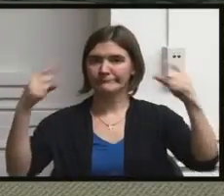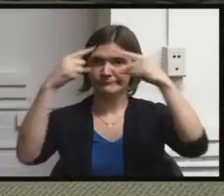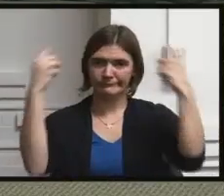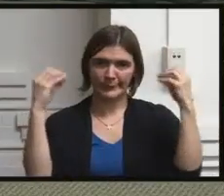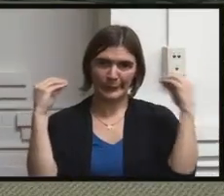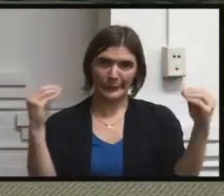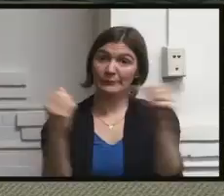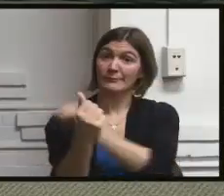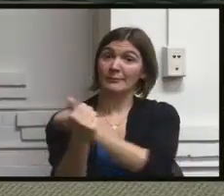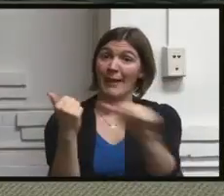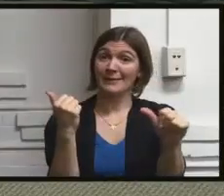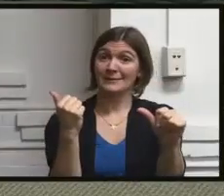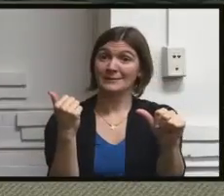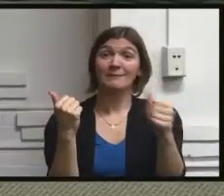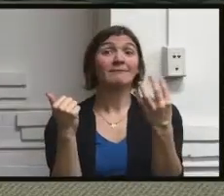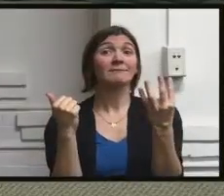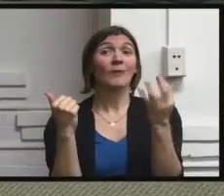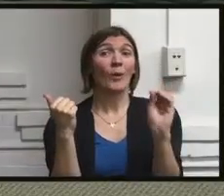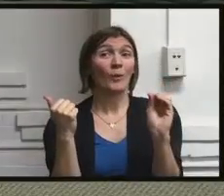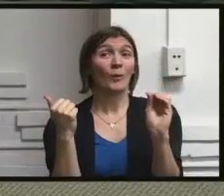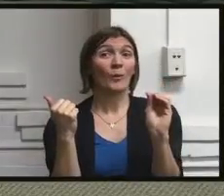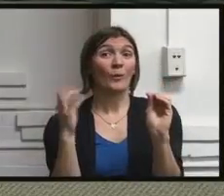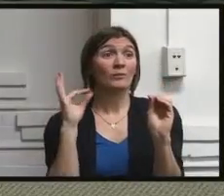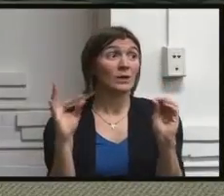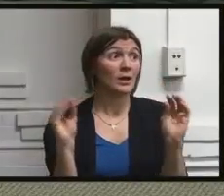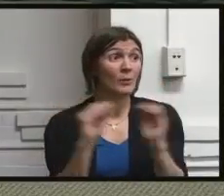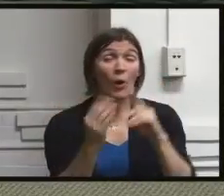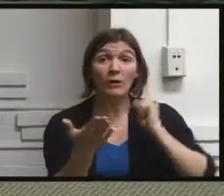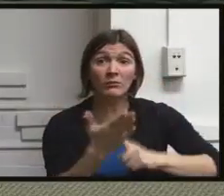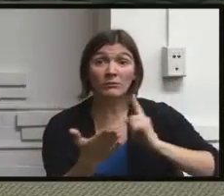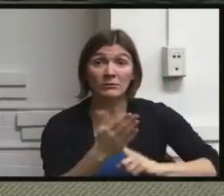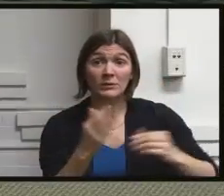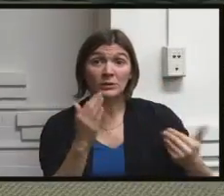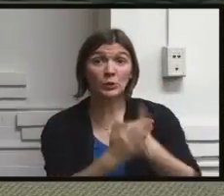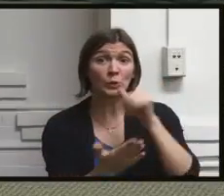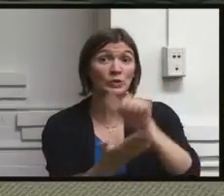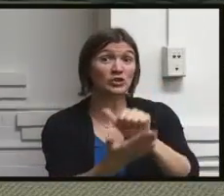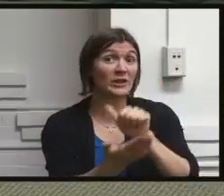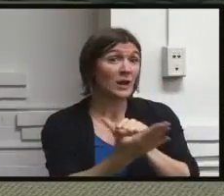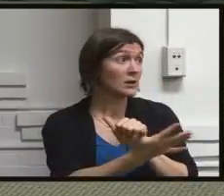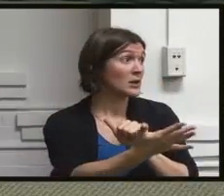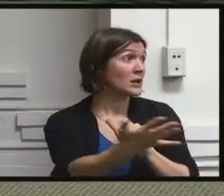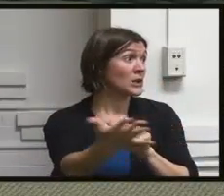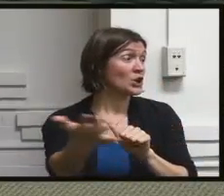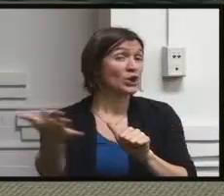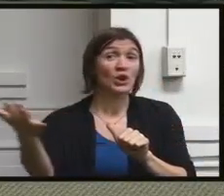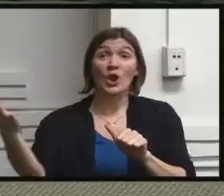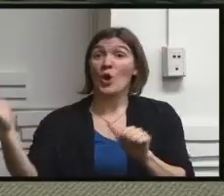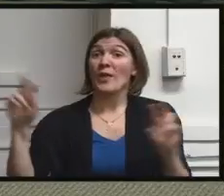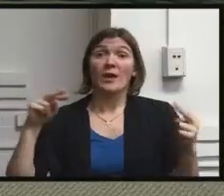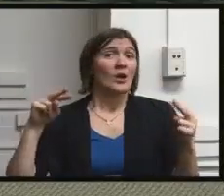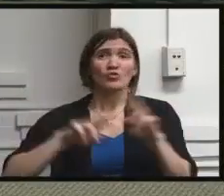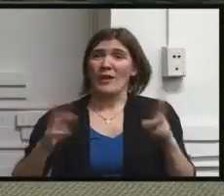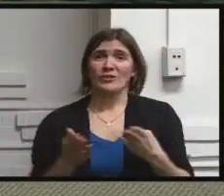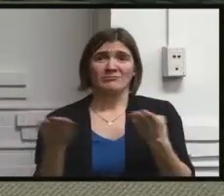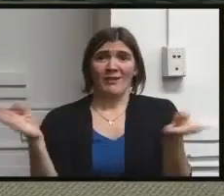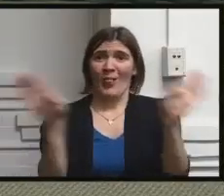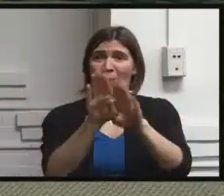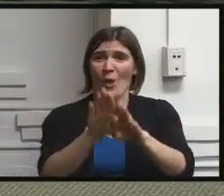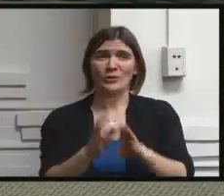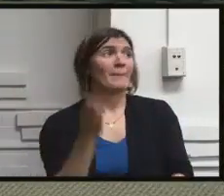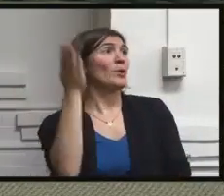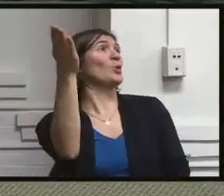Aye. Any opposed or abstaining? That carries 4-0. Is there any other business to come in front of the select board meeting tonight? Ready for a motion to adjourn?